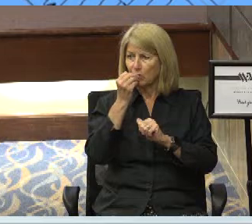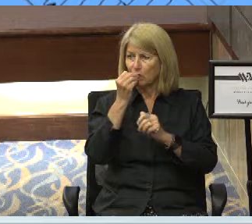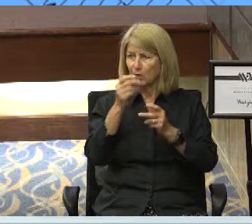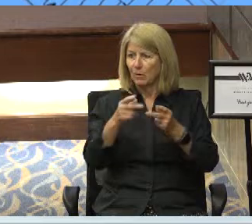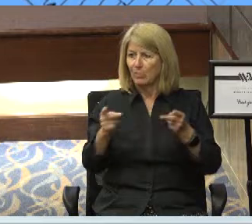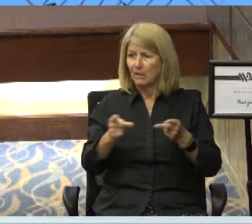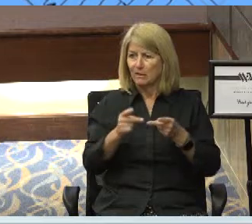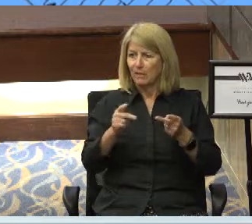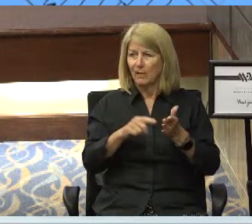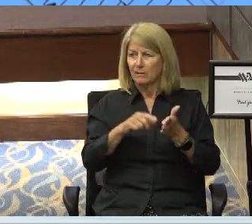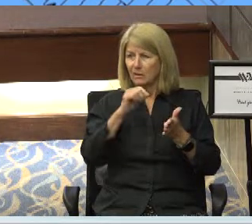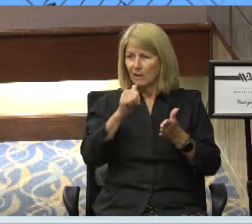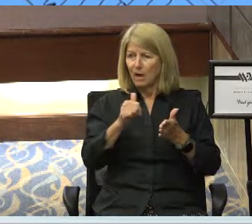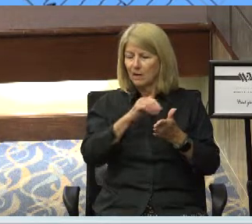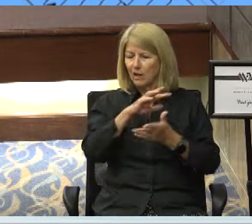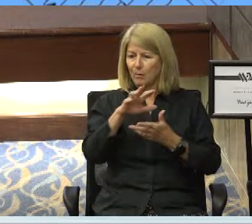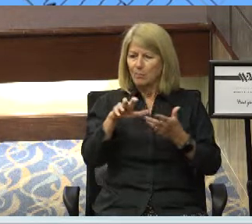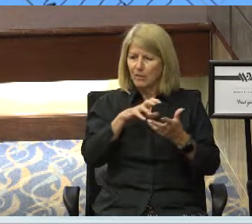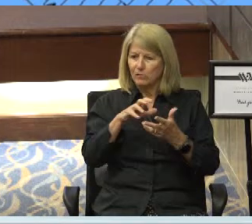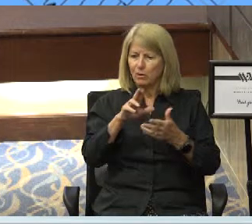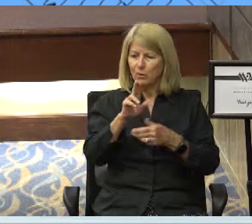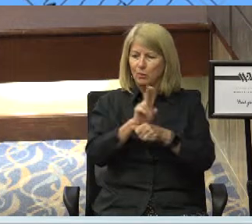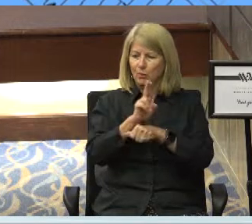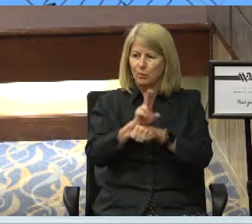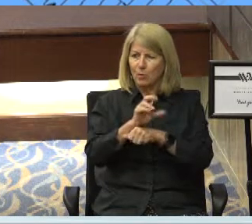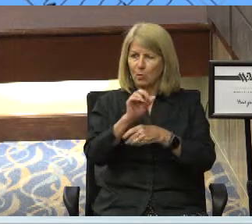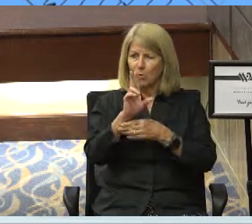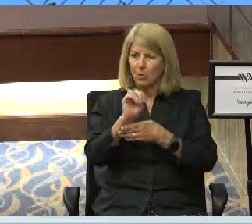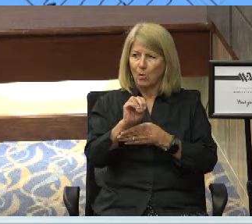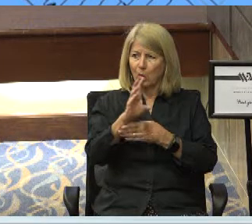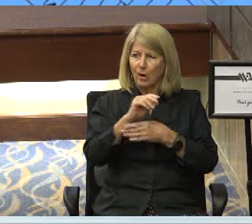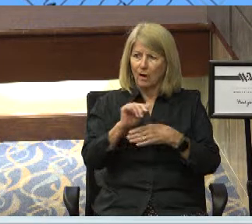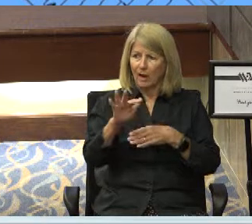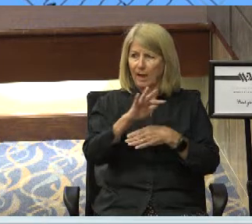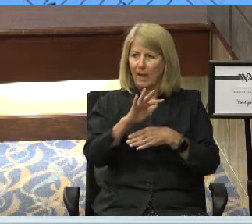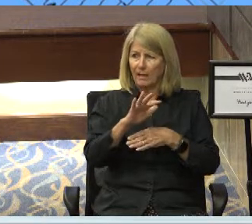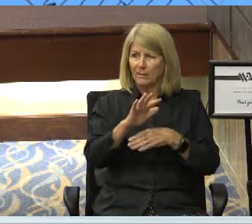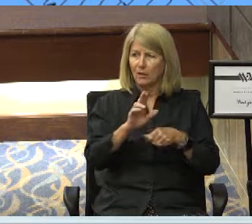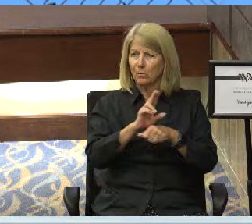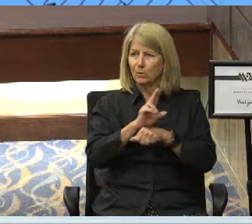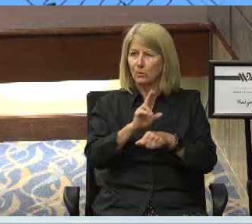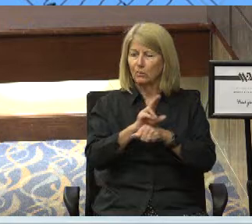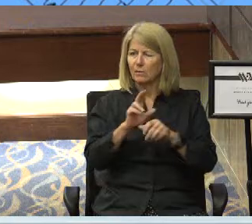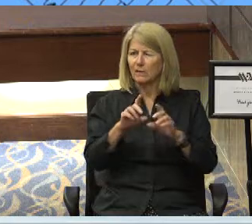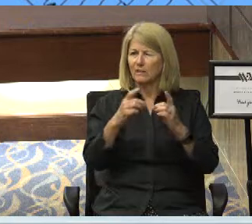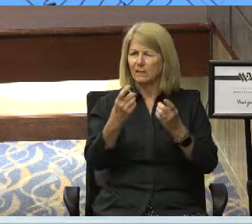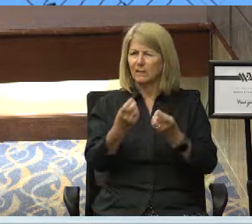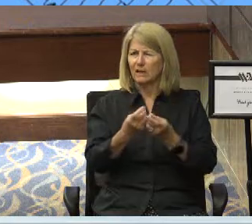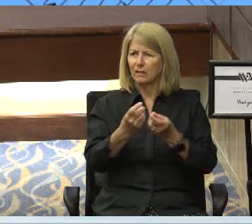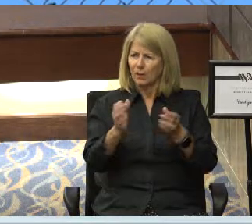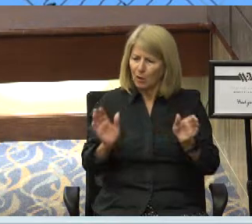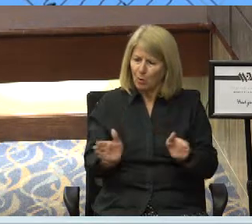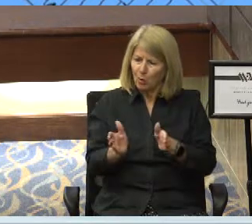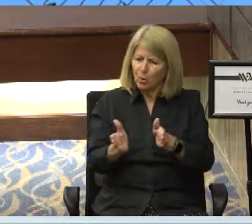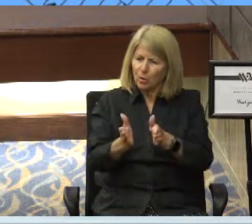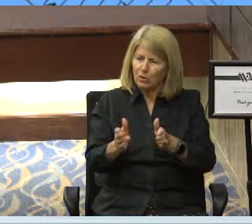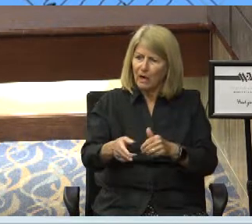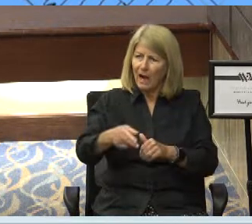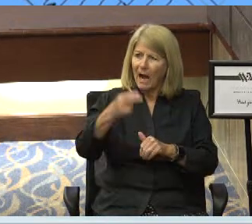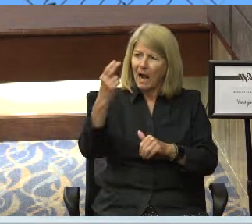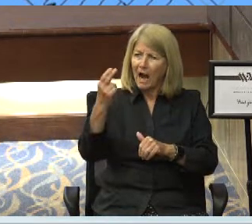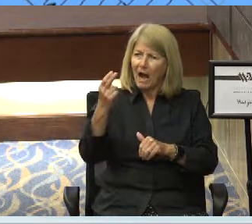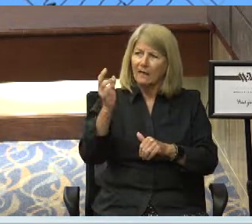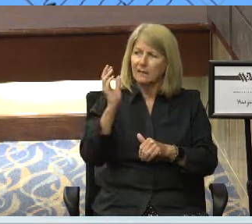This is in our mixed-use core land use designation, which again encourages higher density,